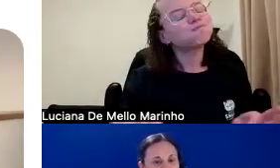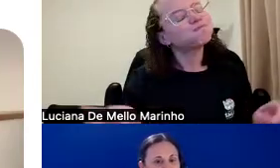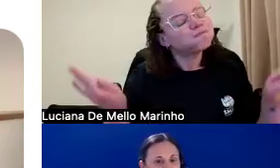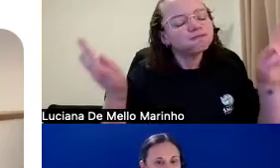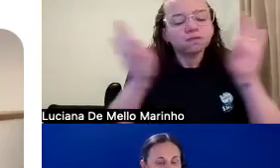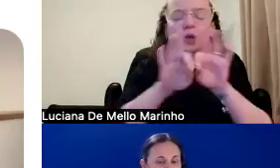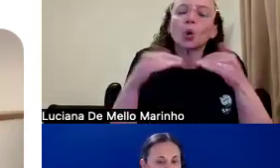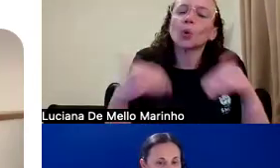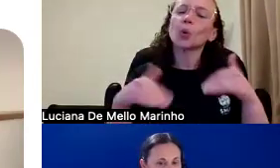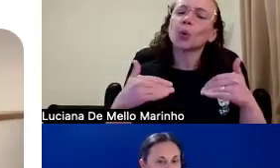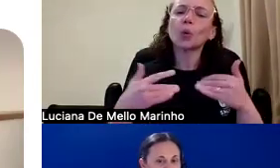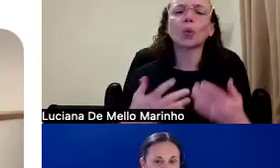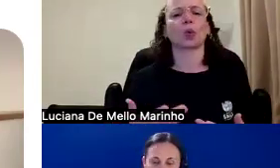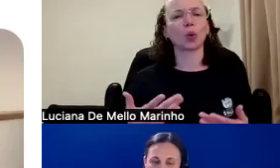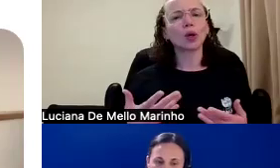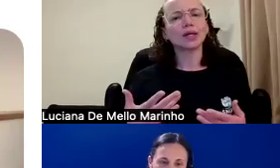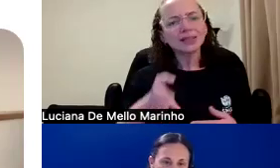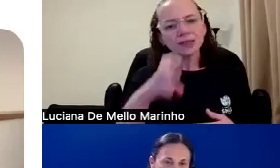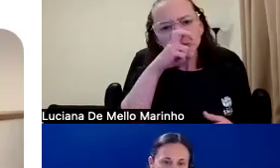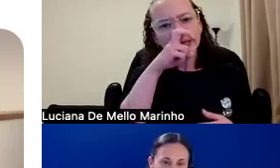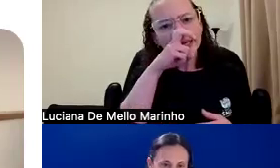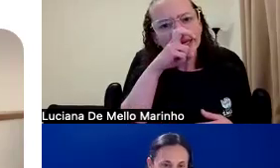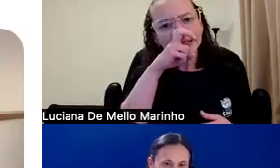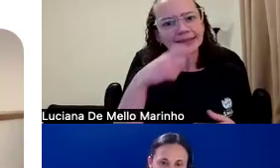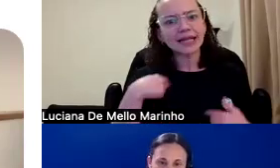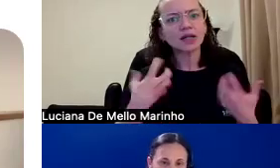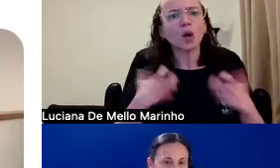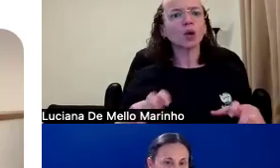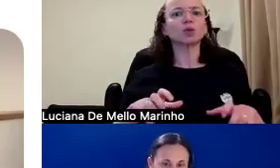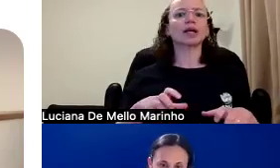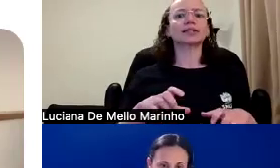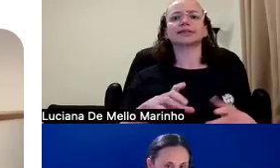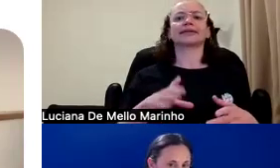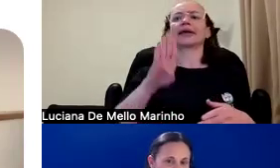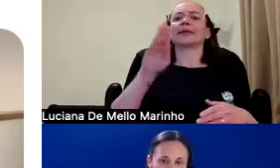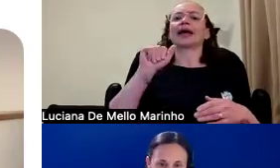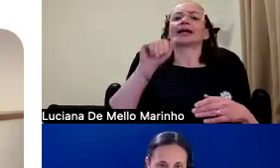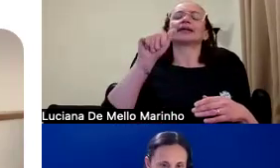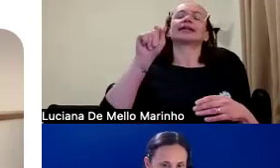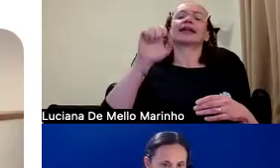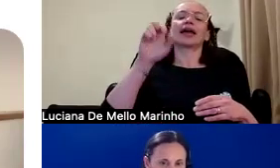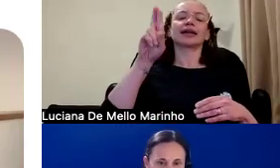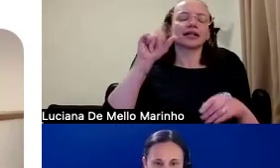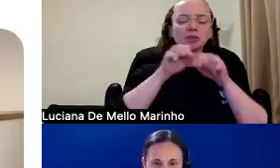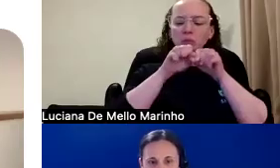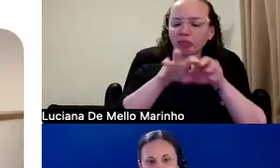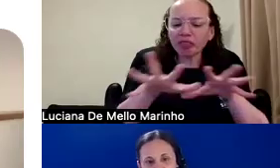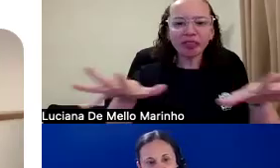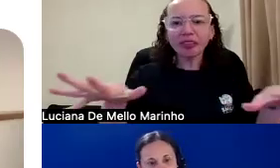so they're controlled. They're very, very important, and they have strict rules there that you're not able to touch